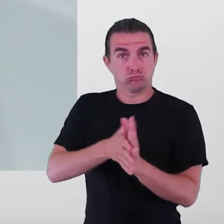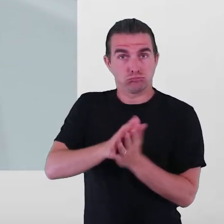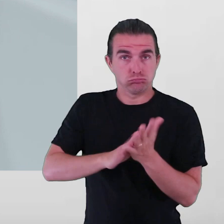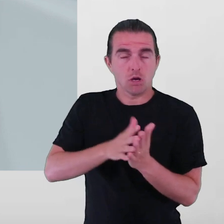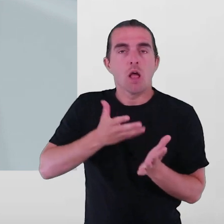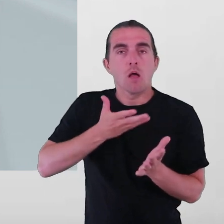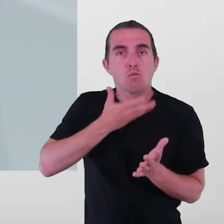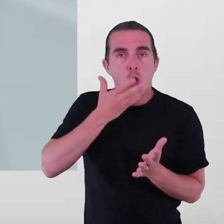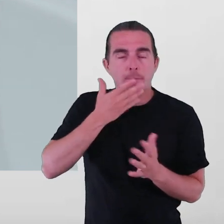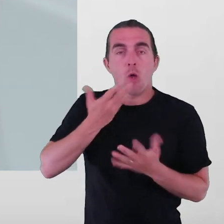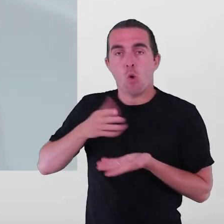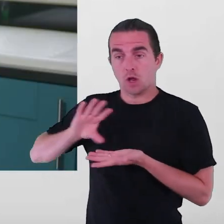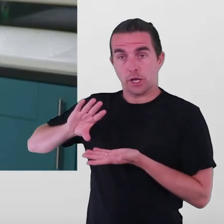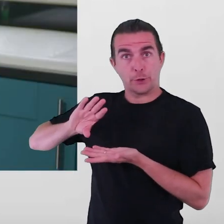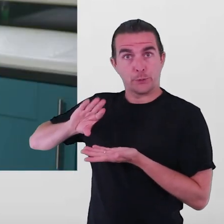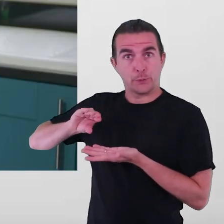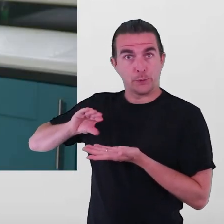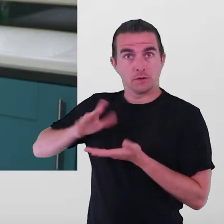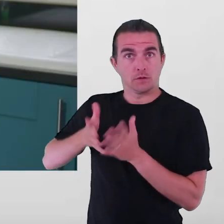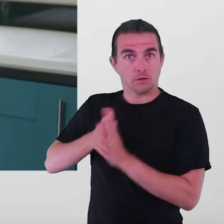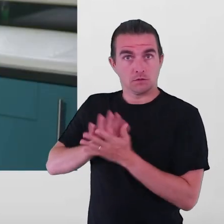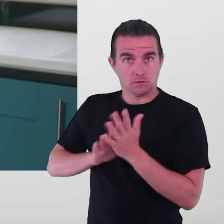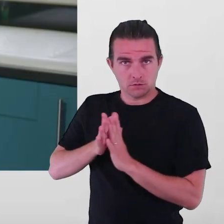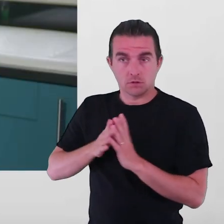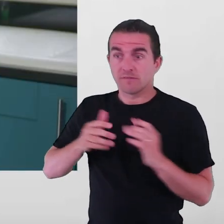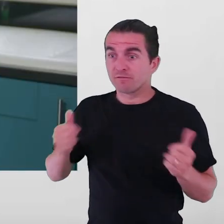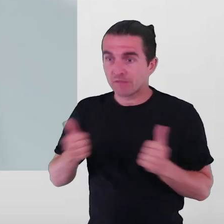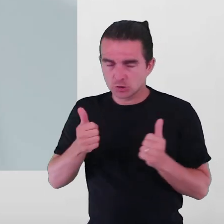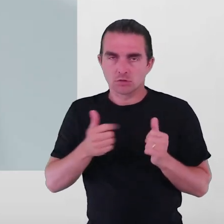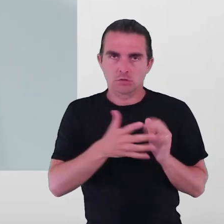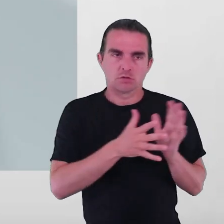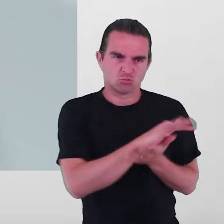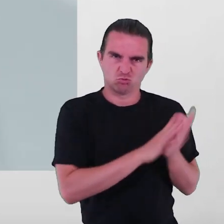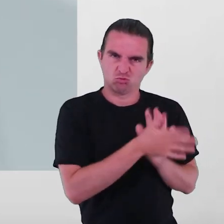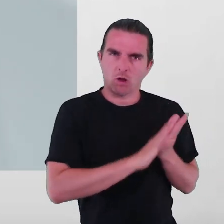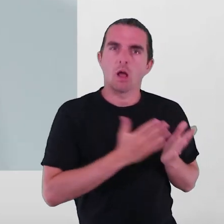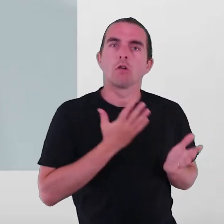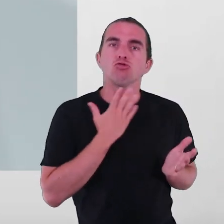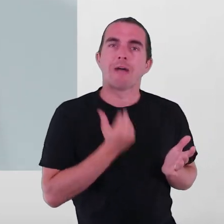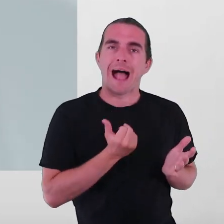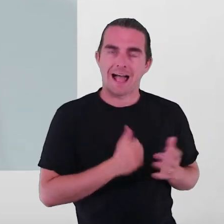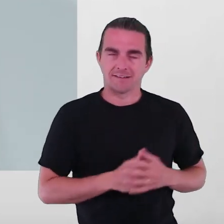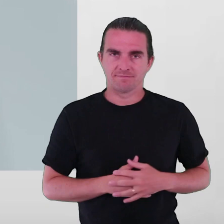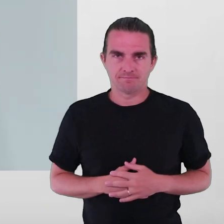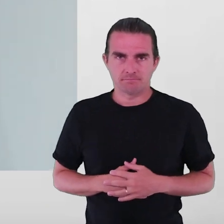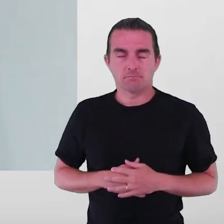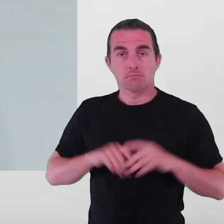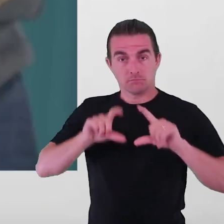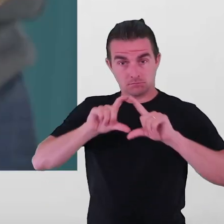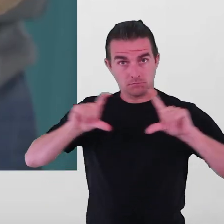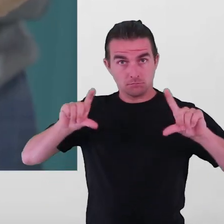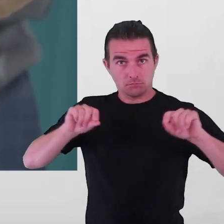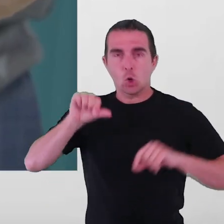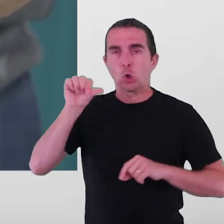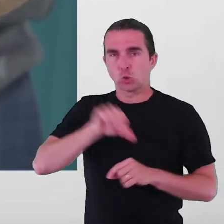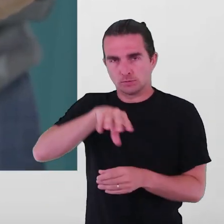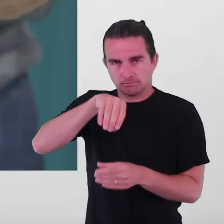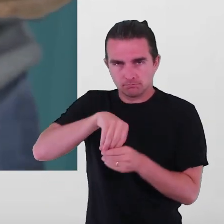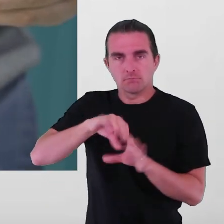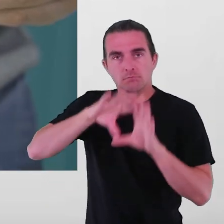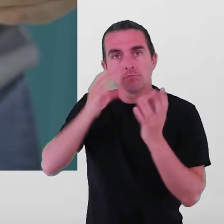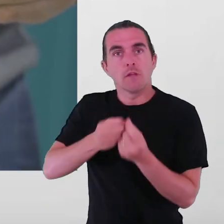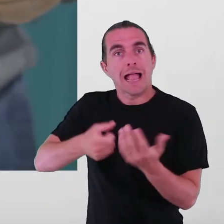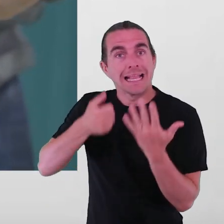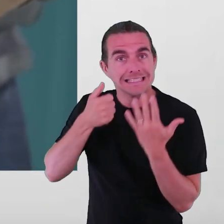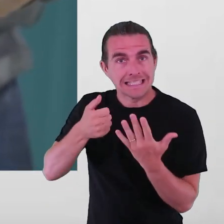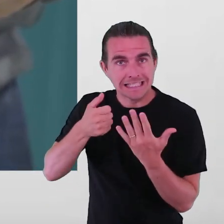using soap and warm water, or use hand sanitizer. Now, dry your hands. Your kit should